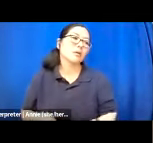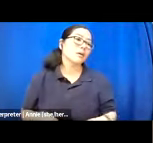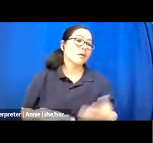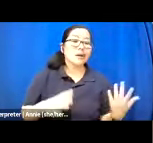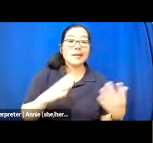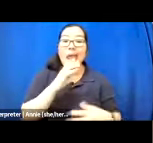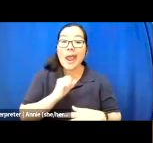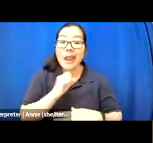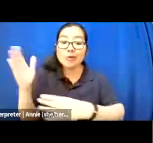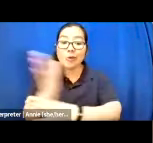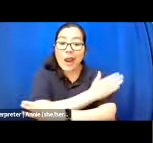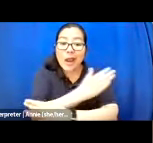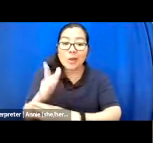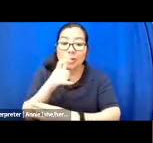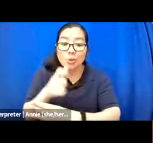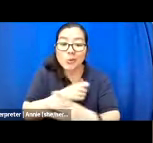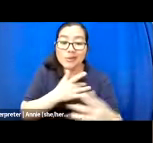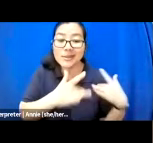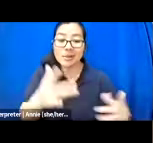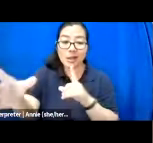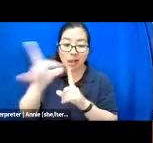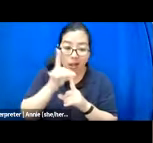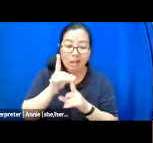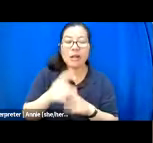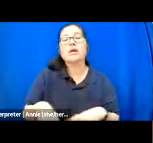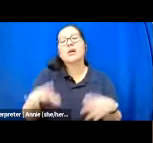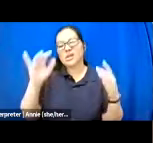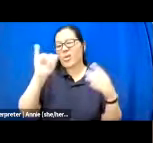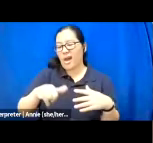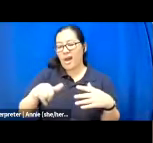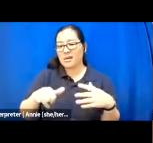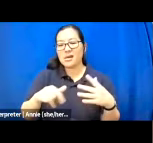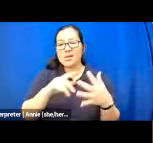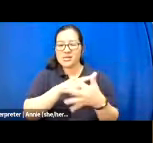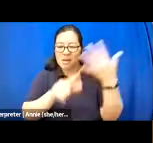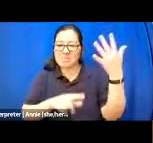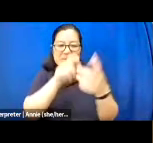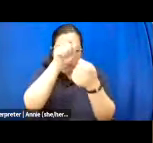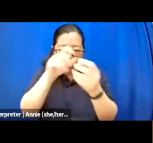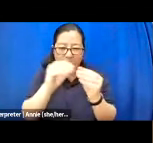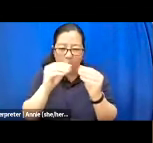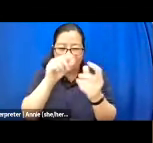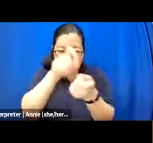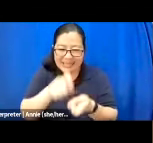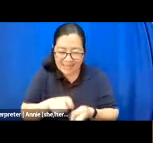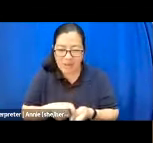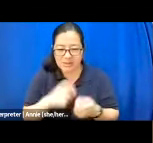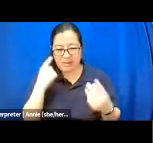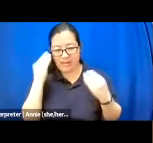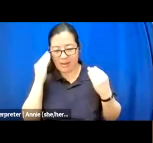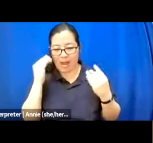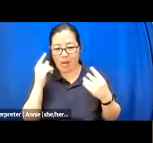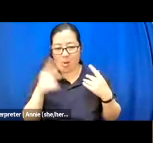some, not all of them, just those are things that pick up. So when you go through it again, those are some general things to look for, I think,